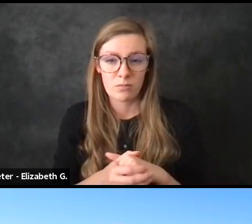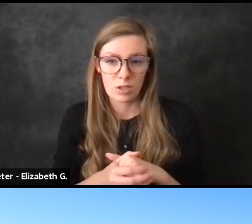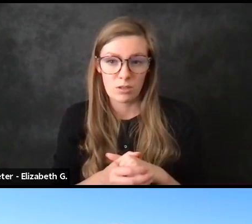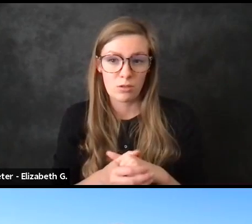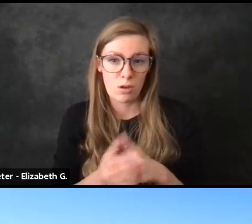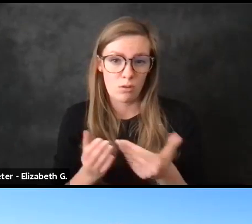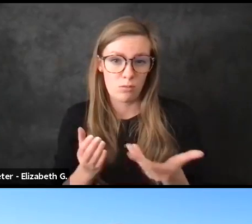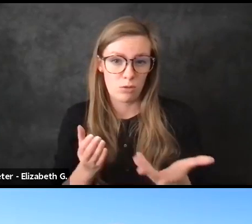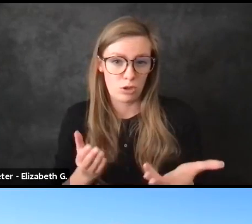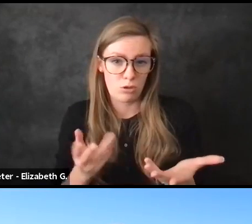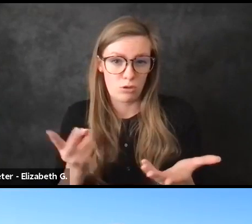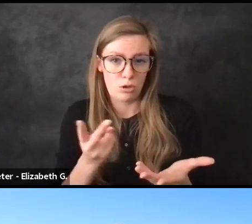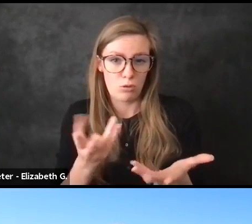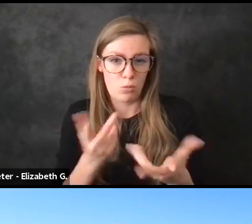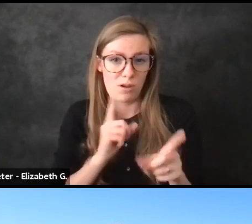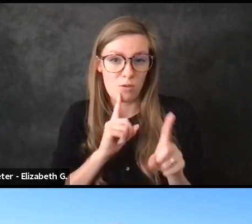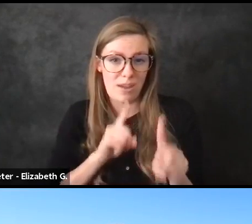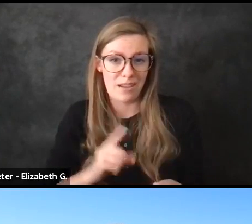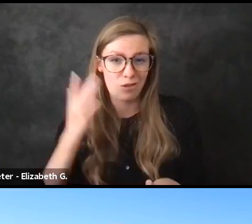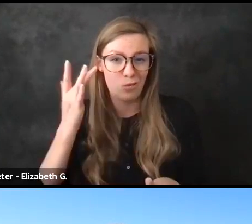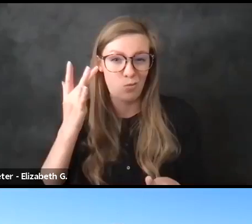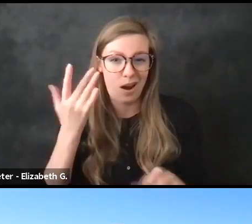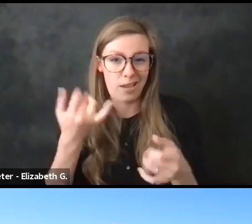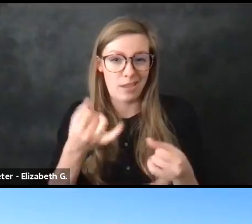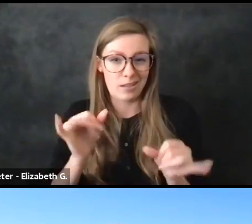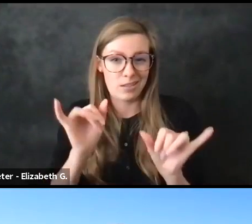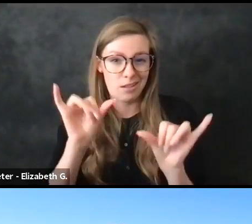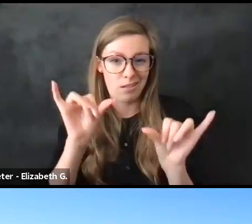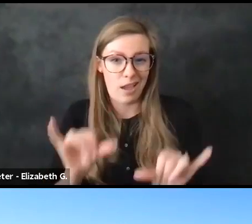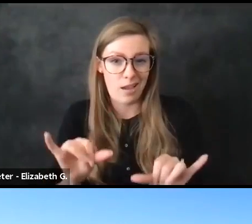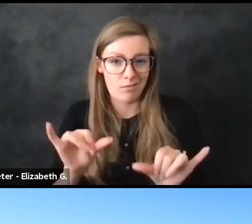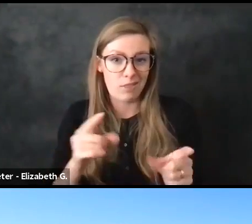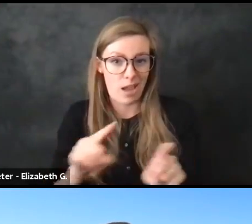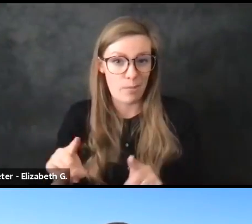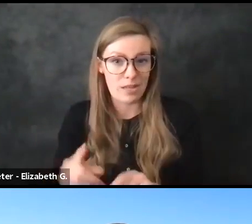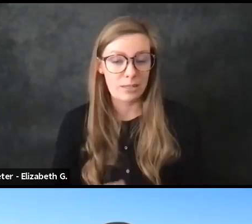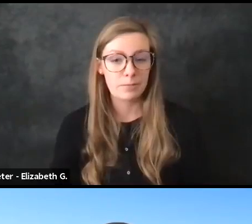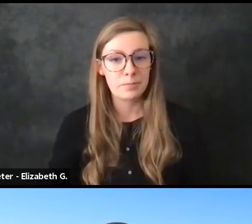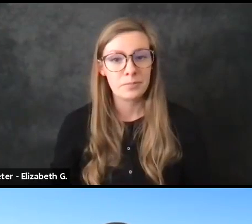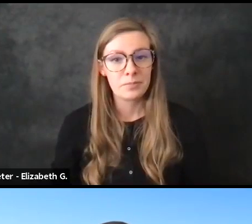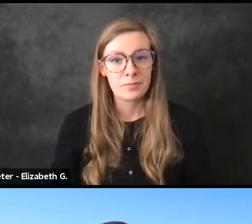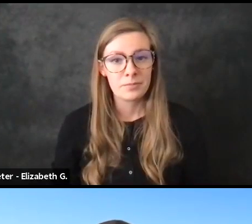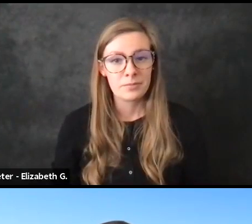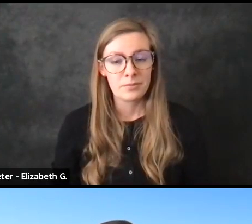county residents, but do you want to address that question?